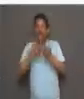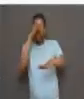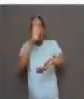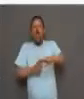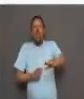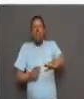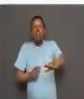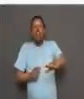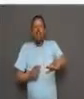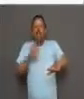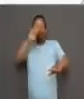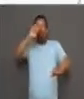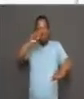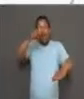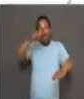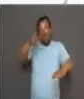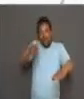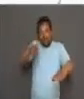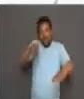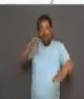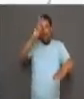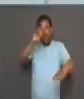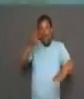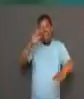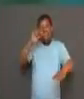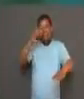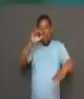the map's marginal information.